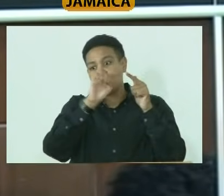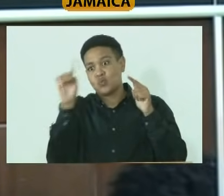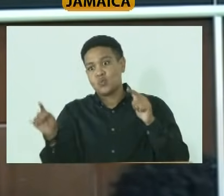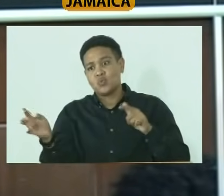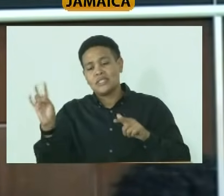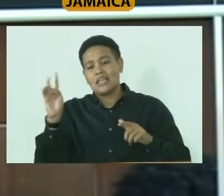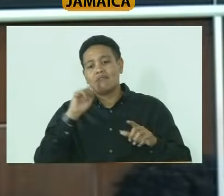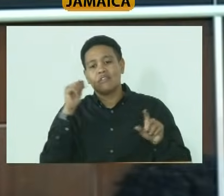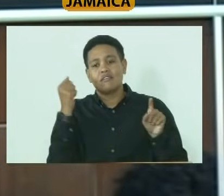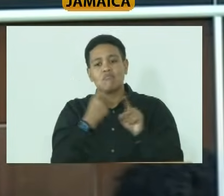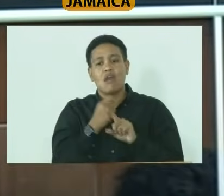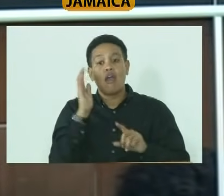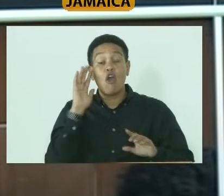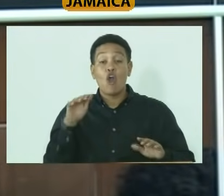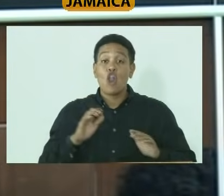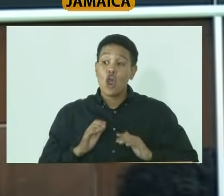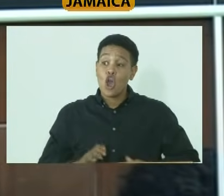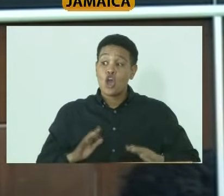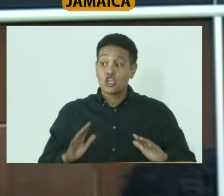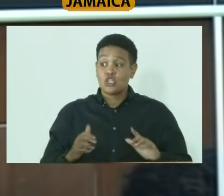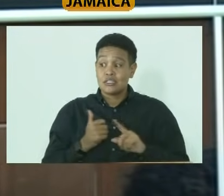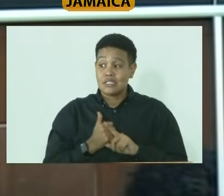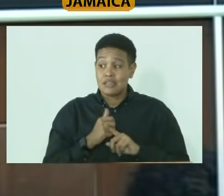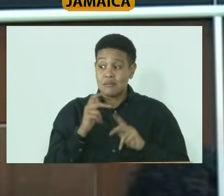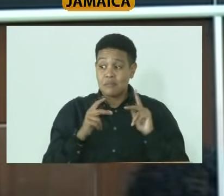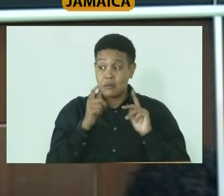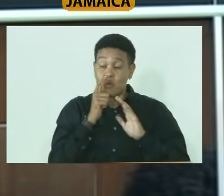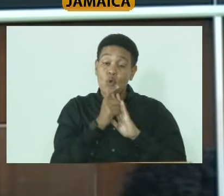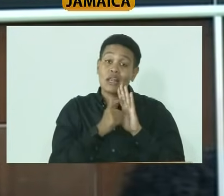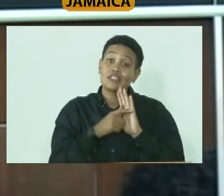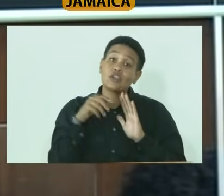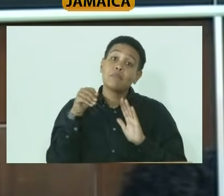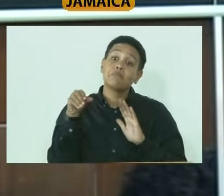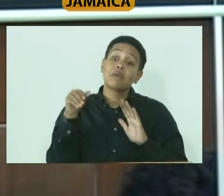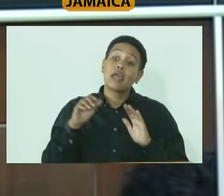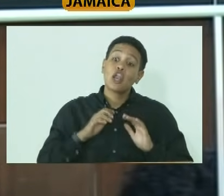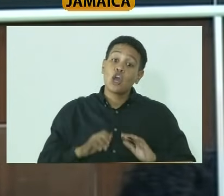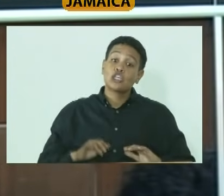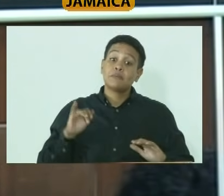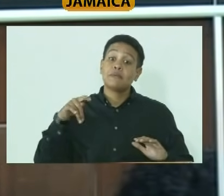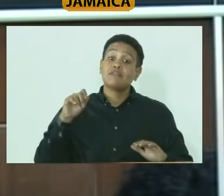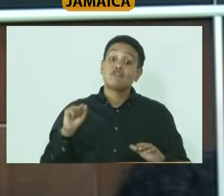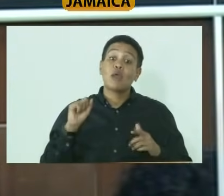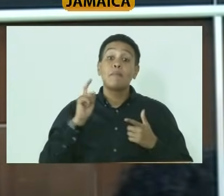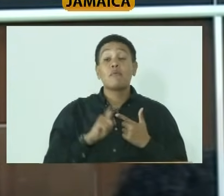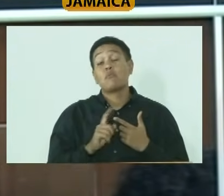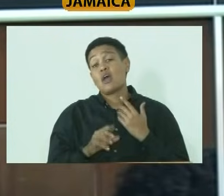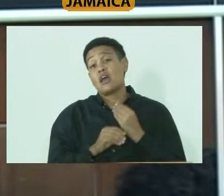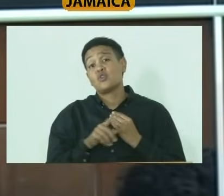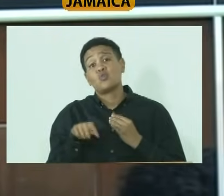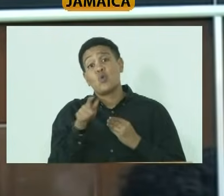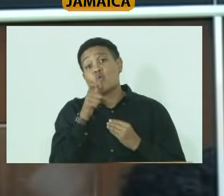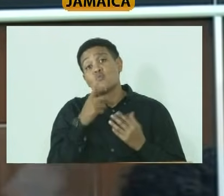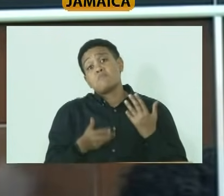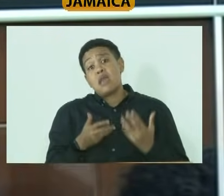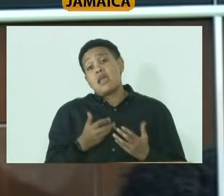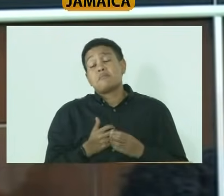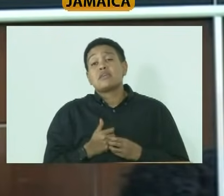all consumers, people who are legitimate paying customers of JPS, and even those who may